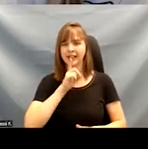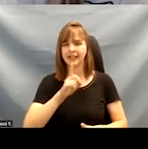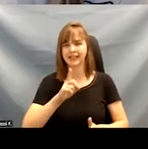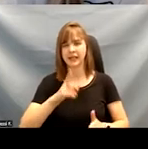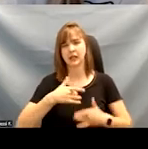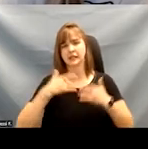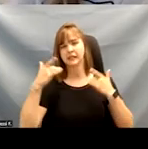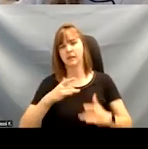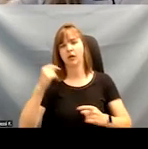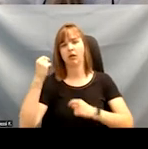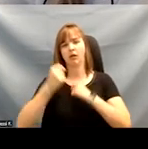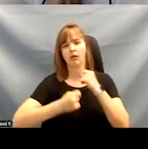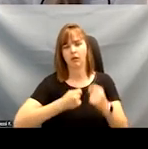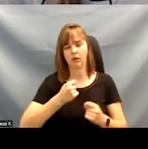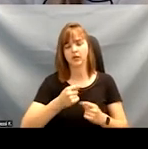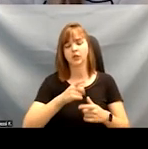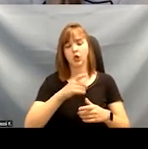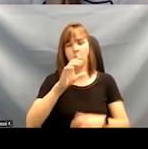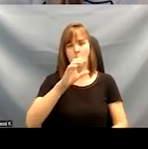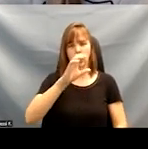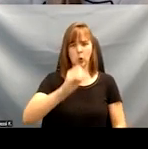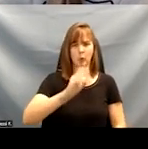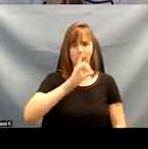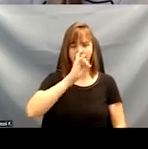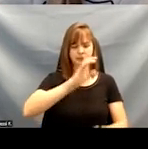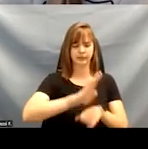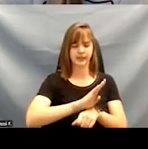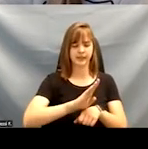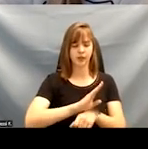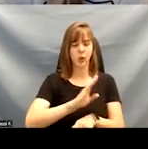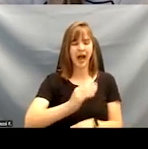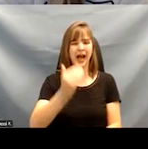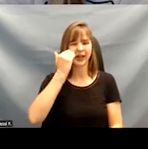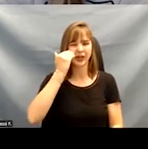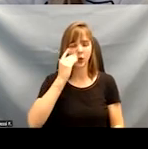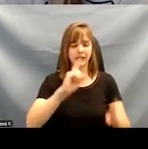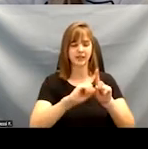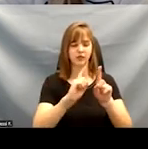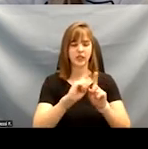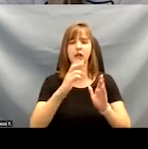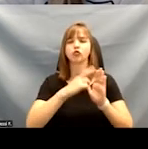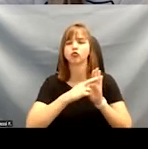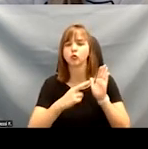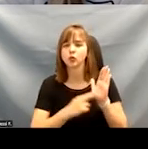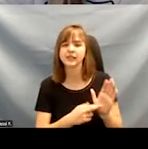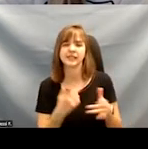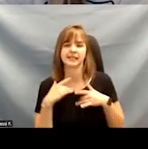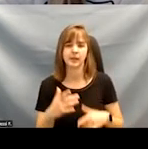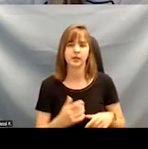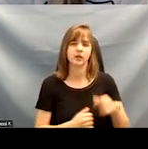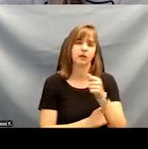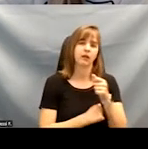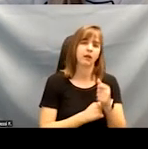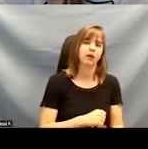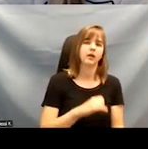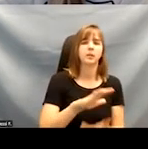starting a business, I was always daunted by all the logistical aspect of starting a business, like incorporation,